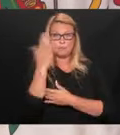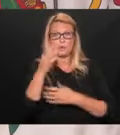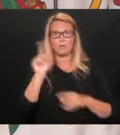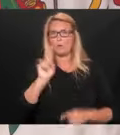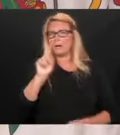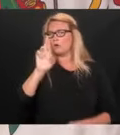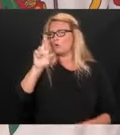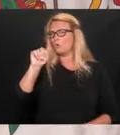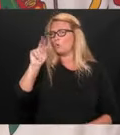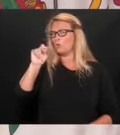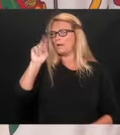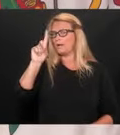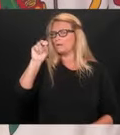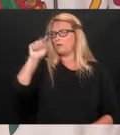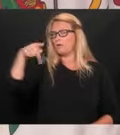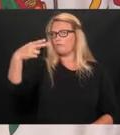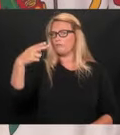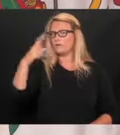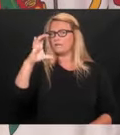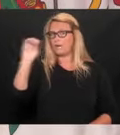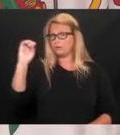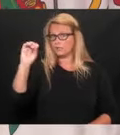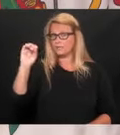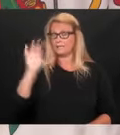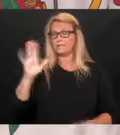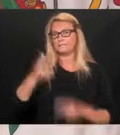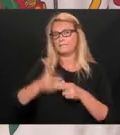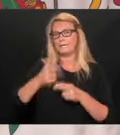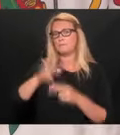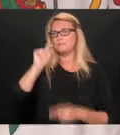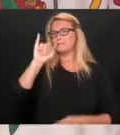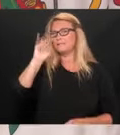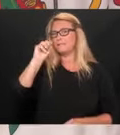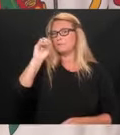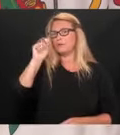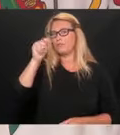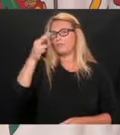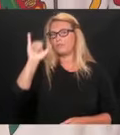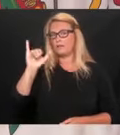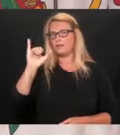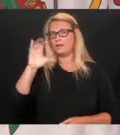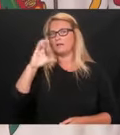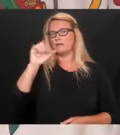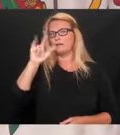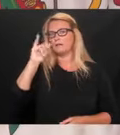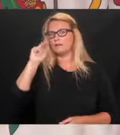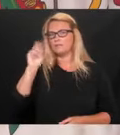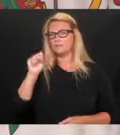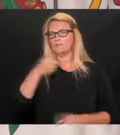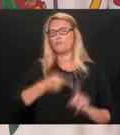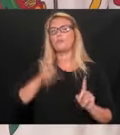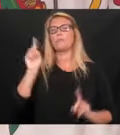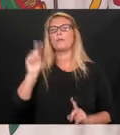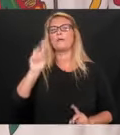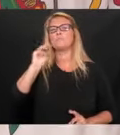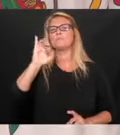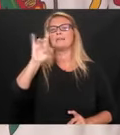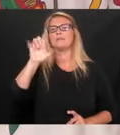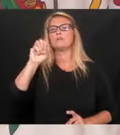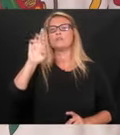County. His name is Timothy Keith Collins of Mill Creek, 53 years old.